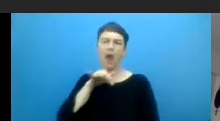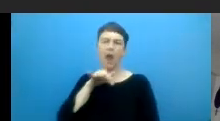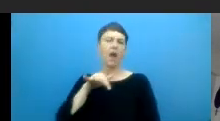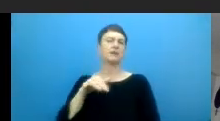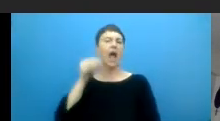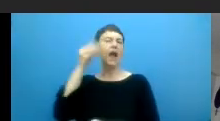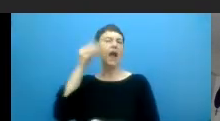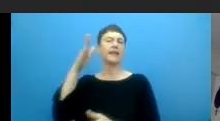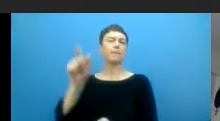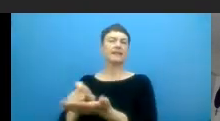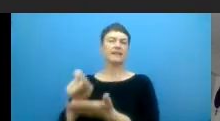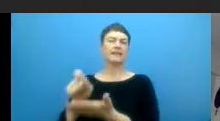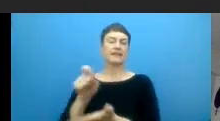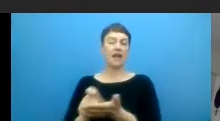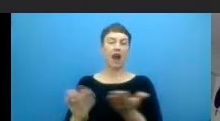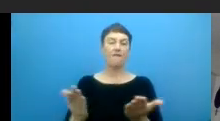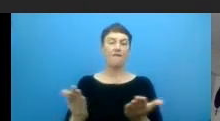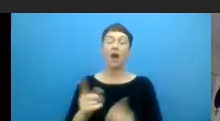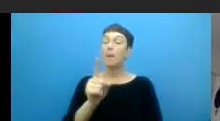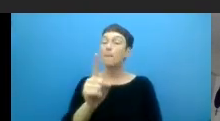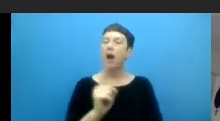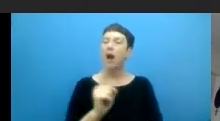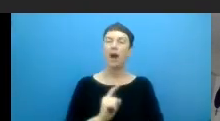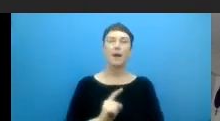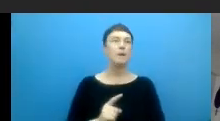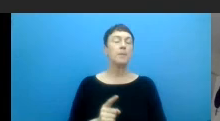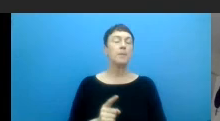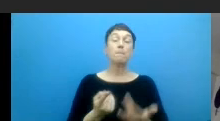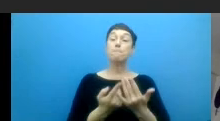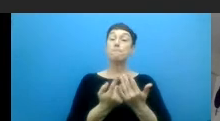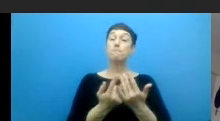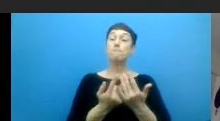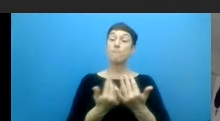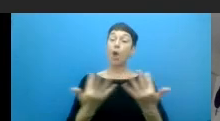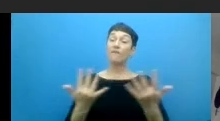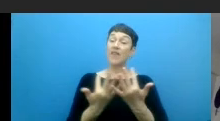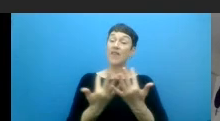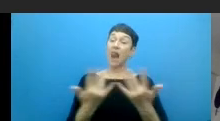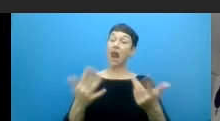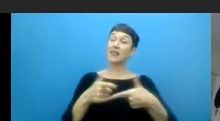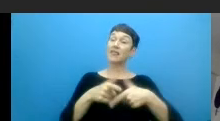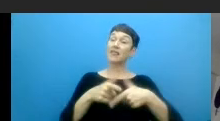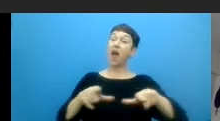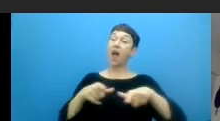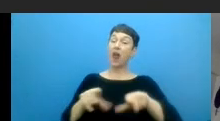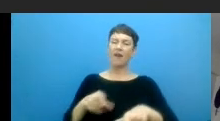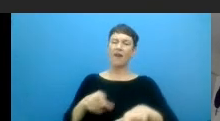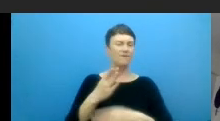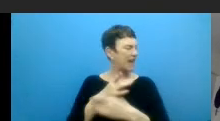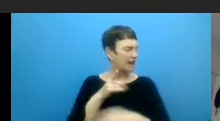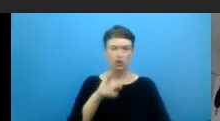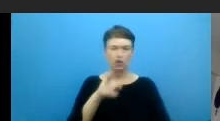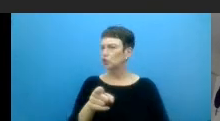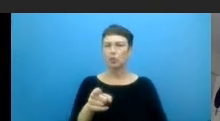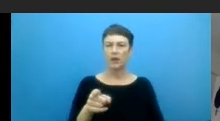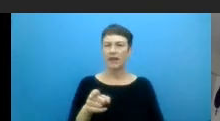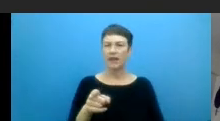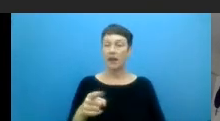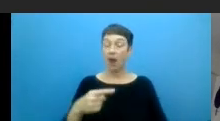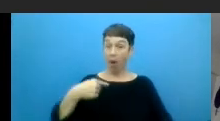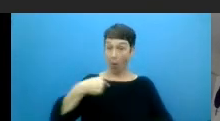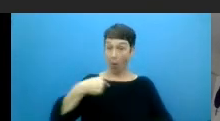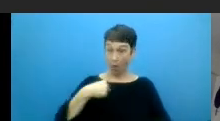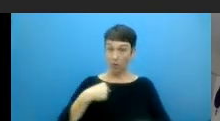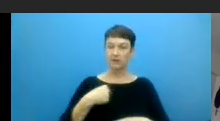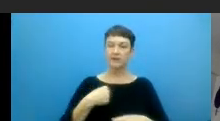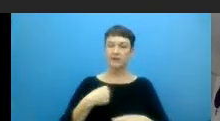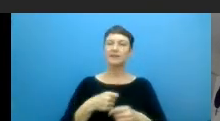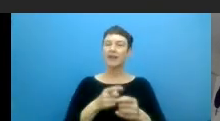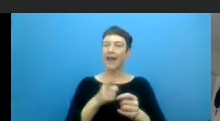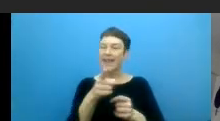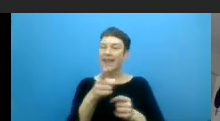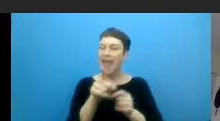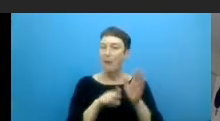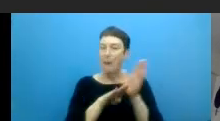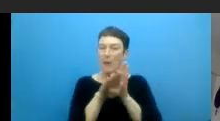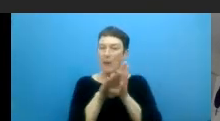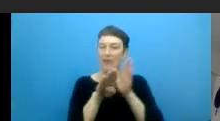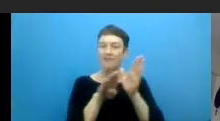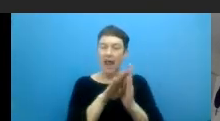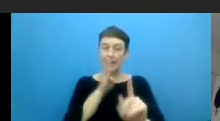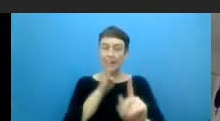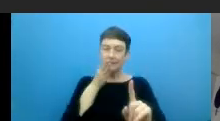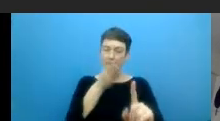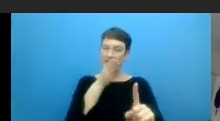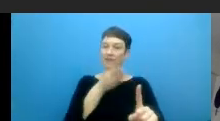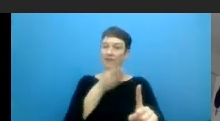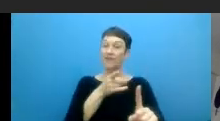that's not how multilinguals language use works. We actually develop competency in specific areas, and